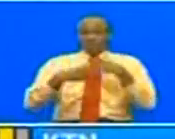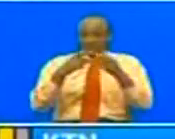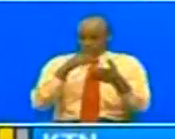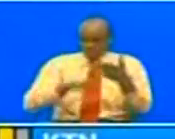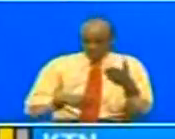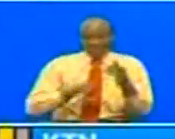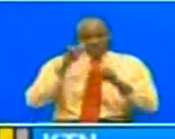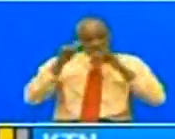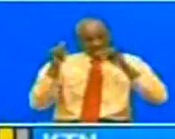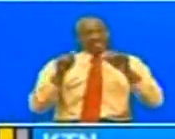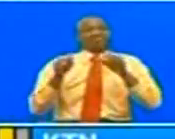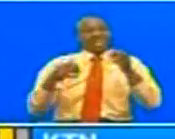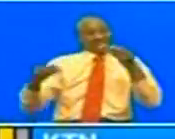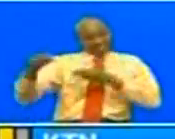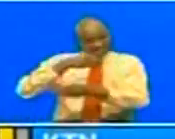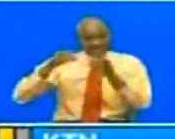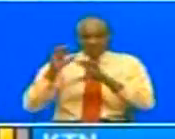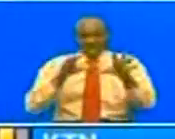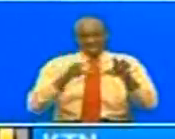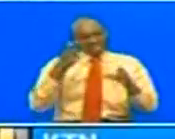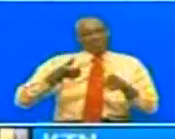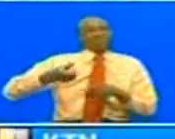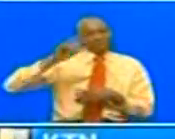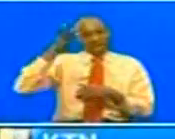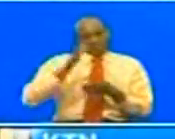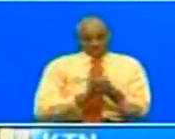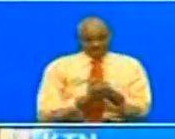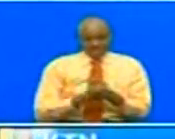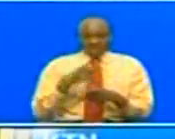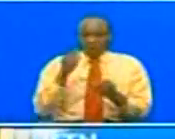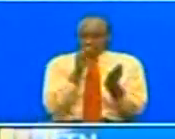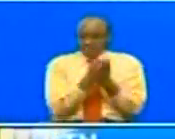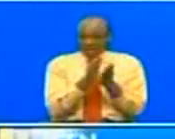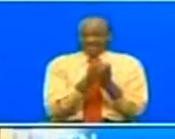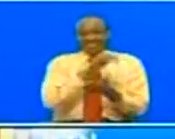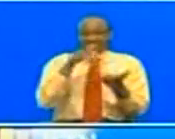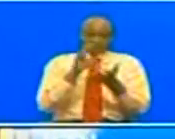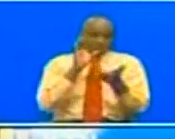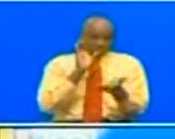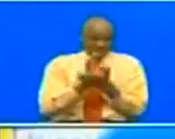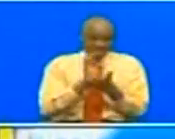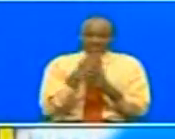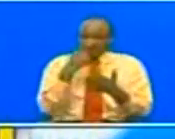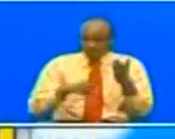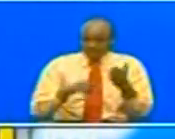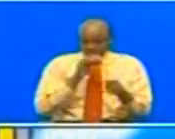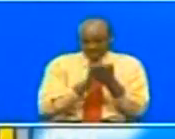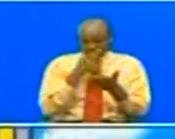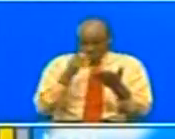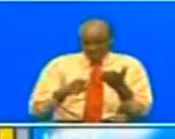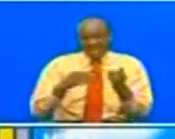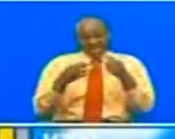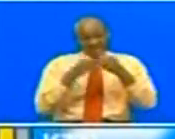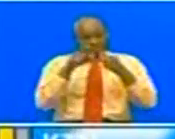in the foreign exchange markets, which threatened the bank's price stability objective. The central bank rate has been retained at 8.5% for the